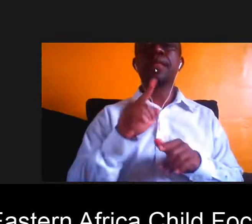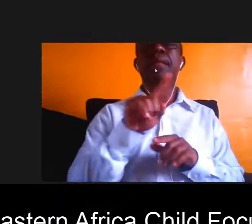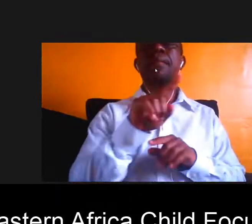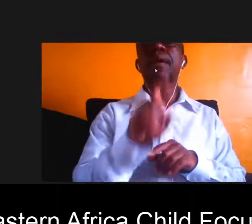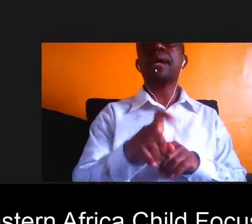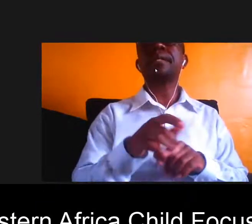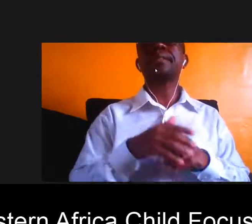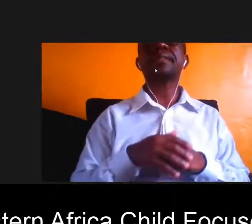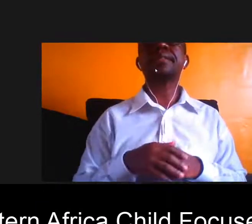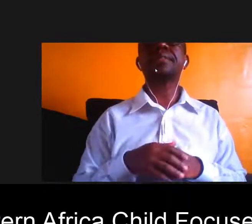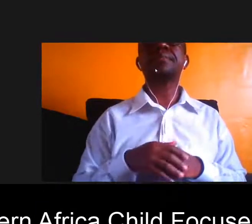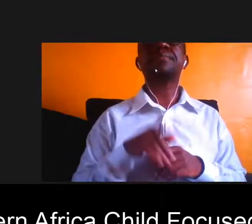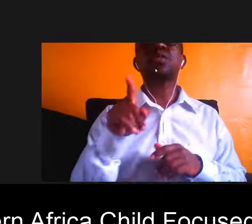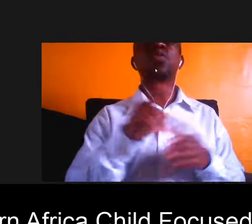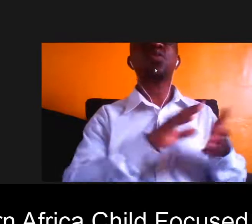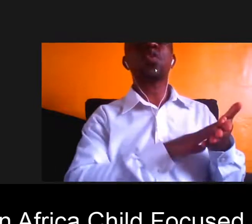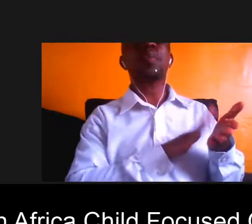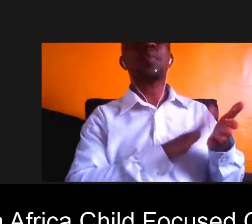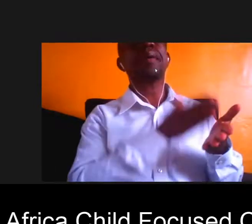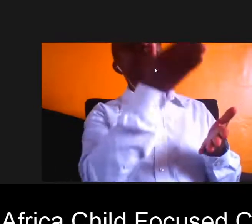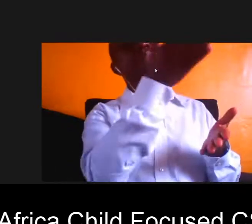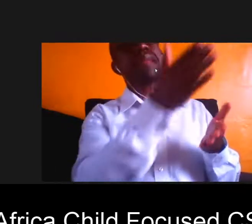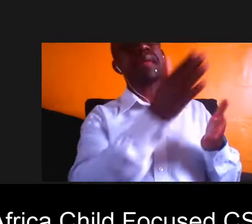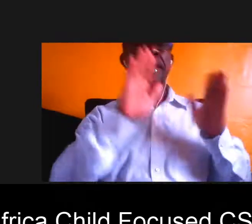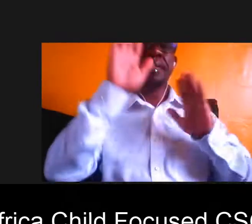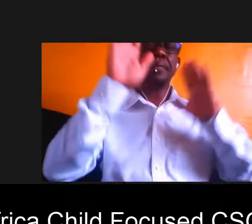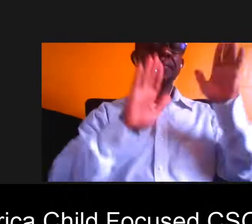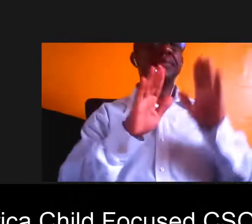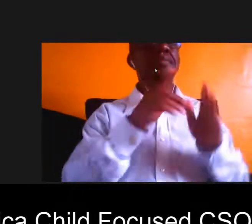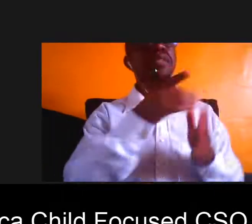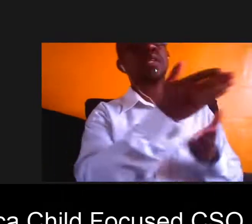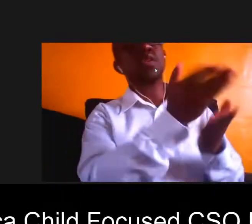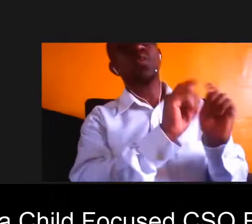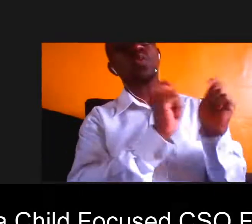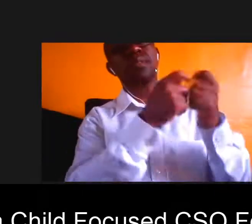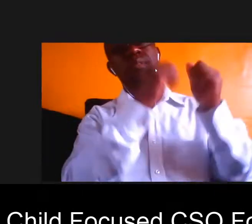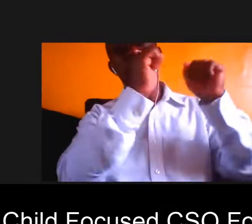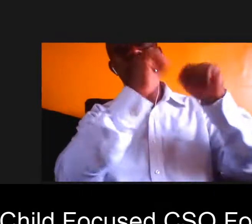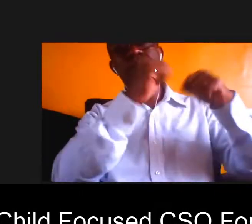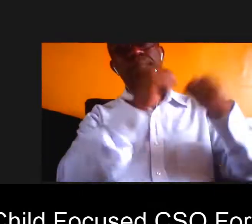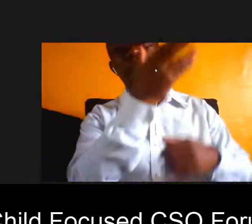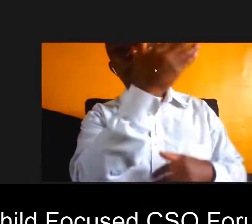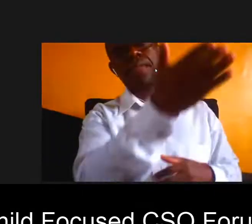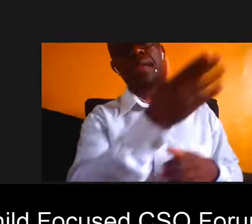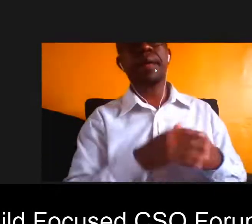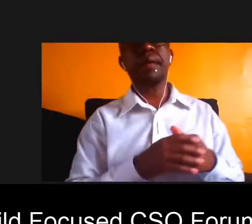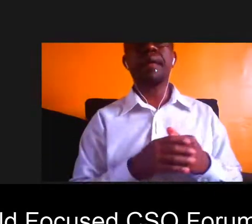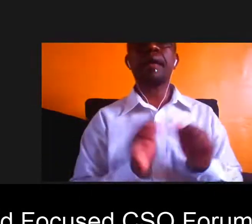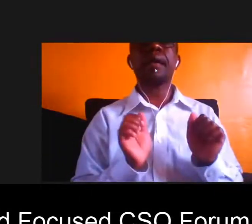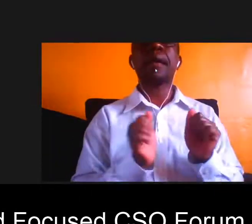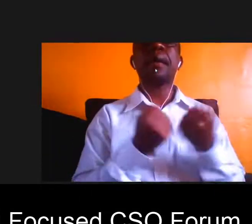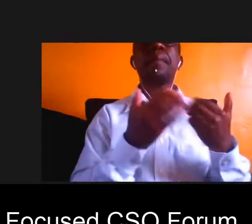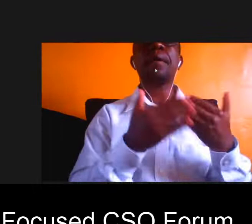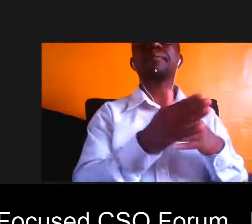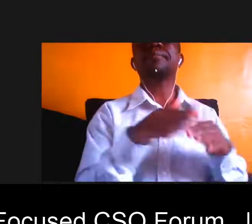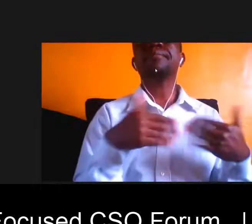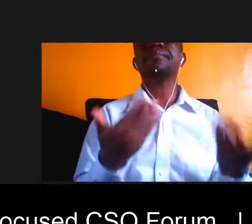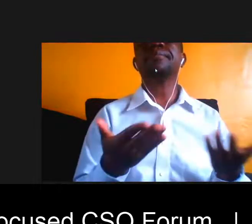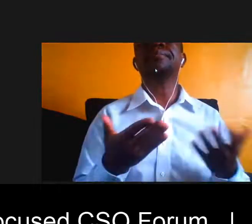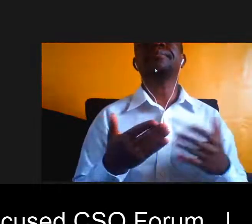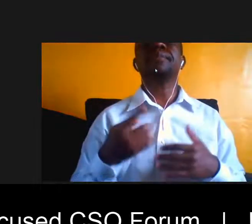but these comments that you make, these resolutions that you resolve as the CSO Forum, what happens to them? We need to know